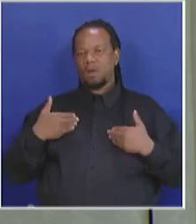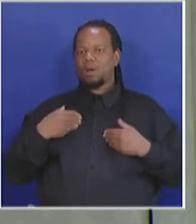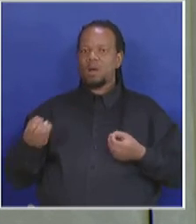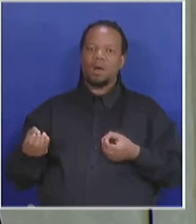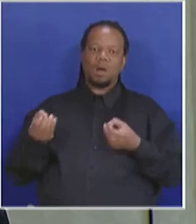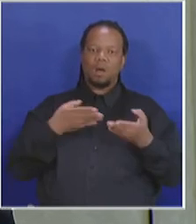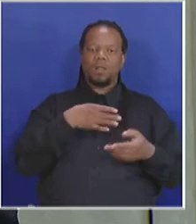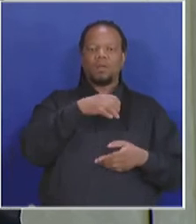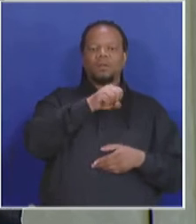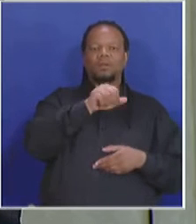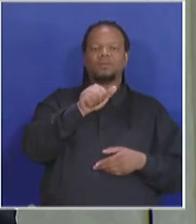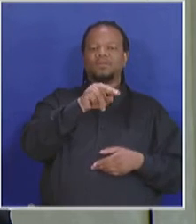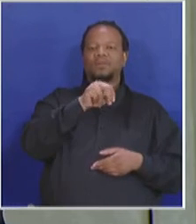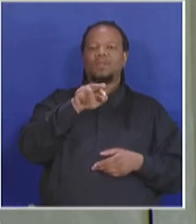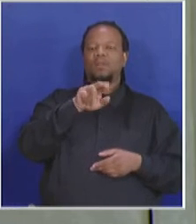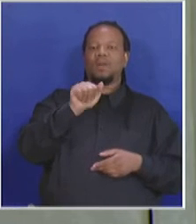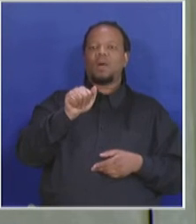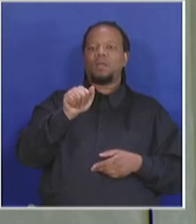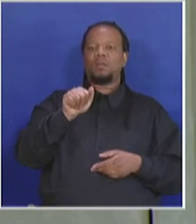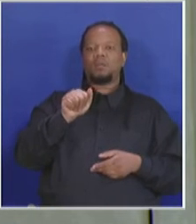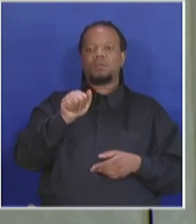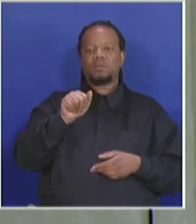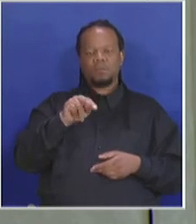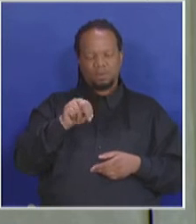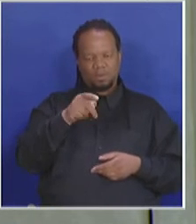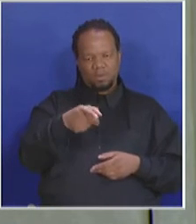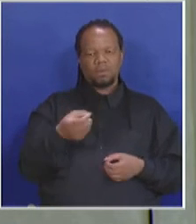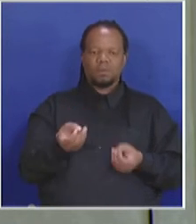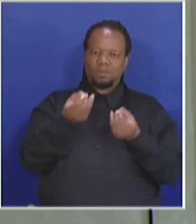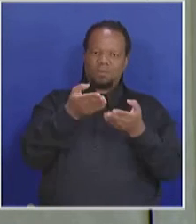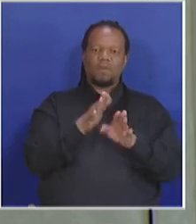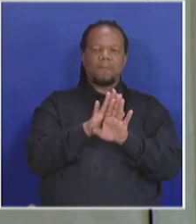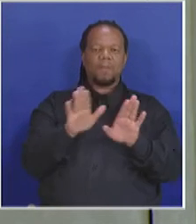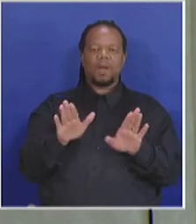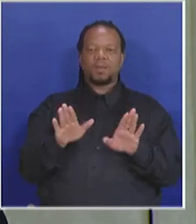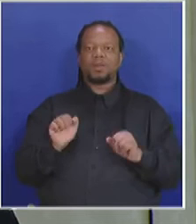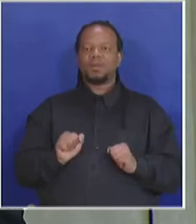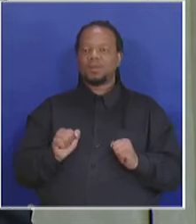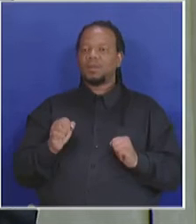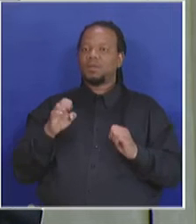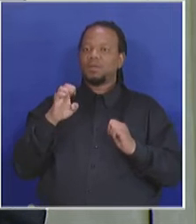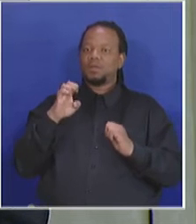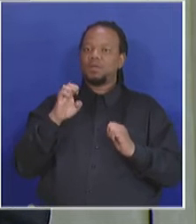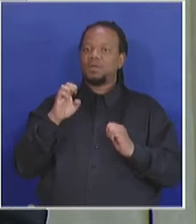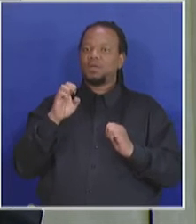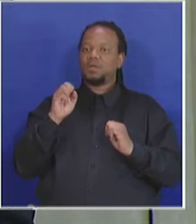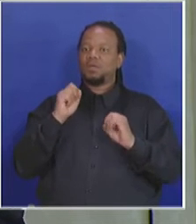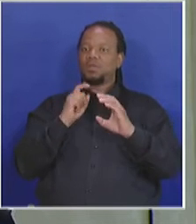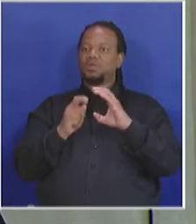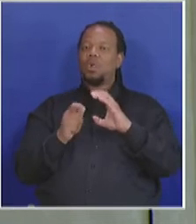Sandra. However, we must record that we will not support the e-toll or any toll gate towards that particular road.